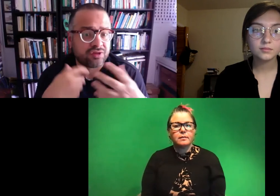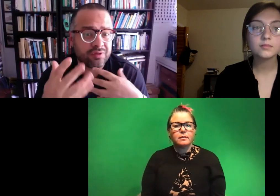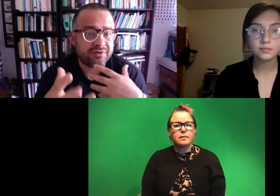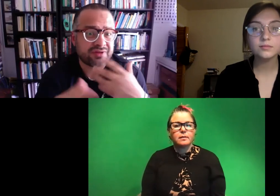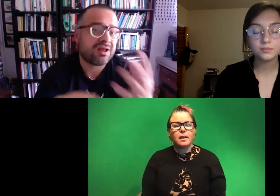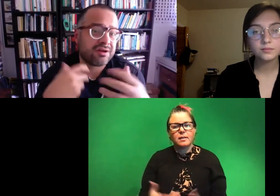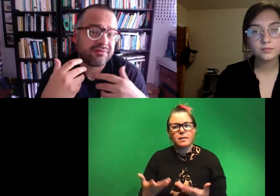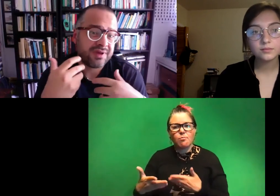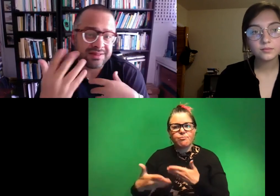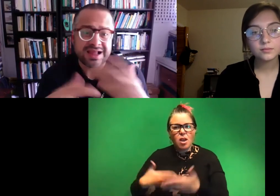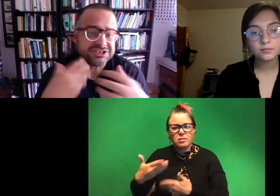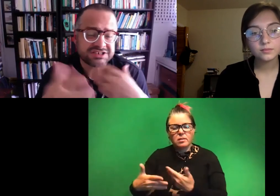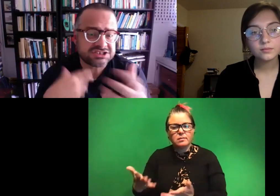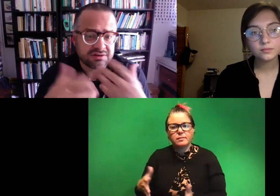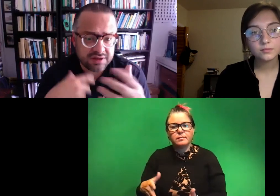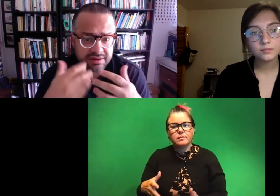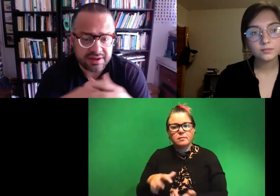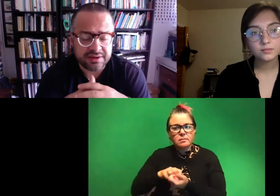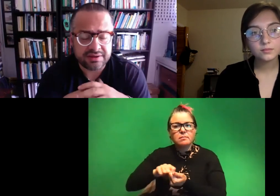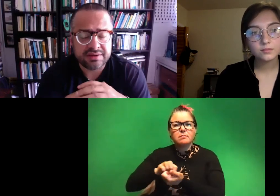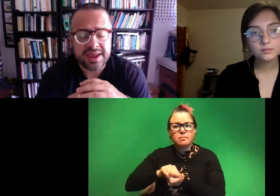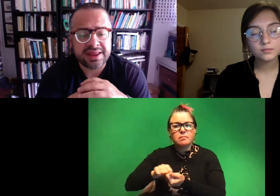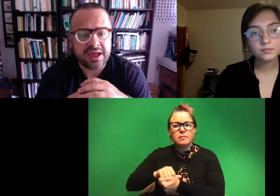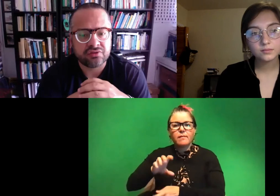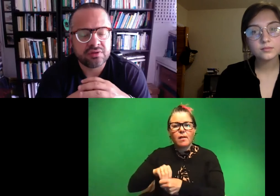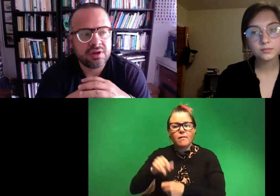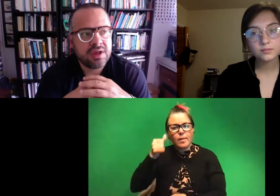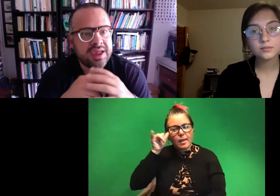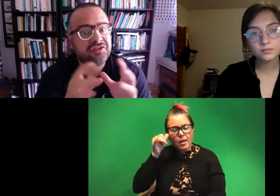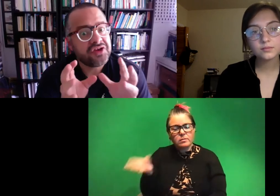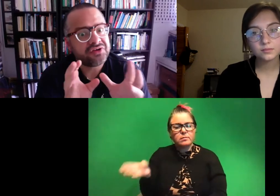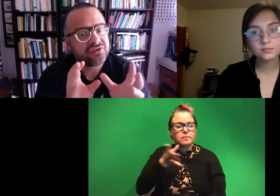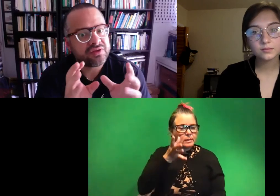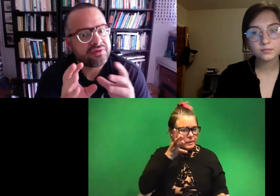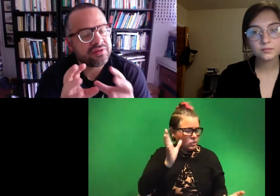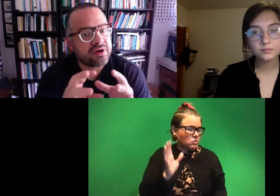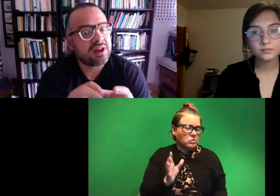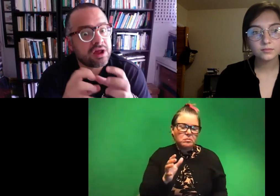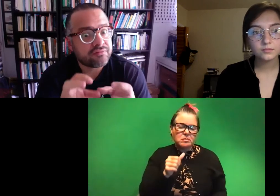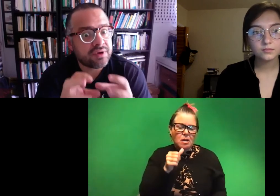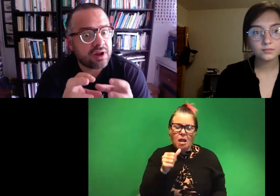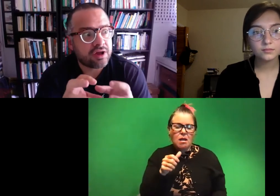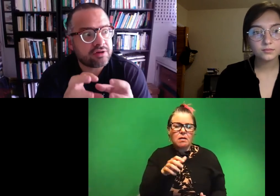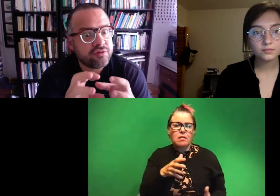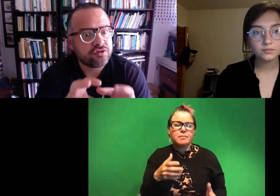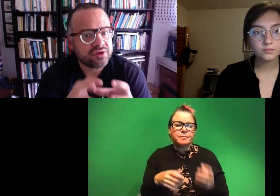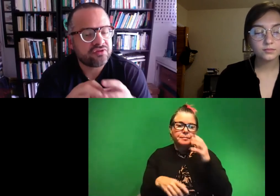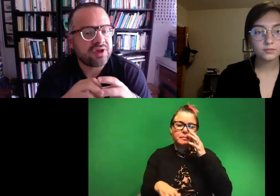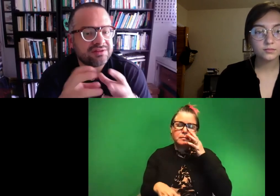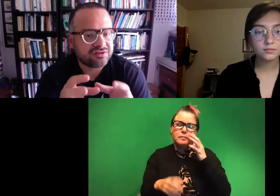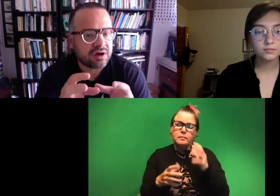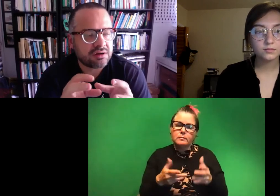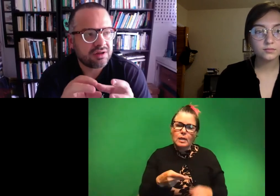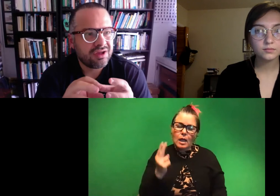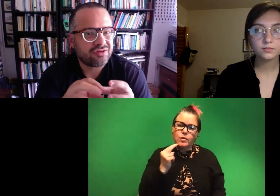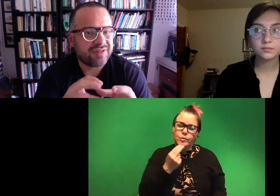process. No, there is a lot of digestion in cows. In deers, there are a lot of nutrients in